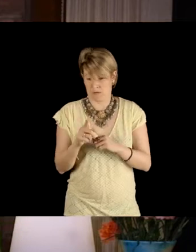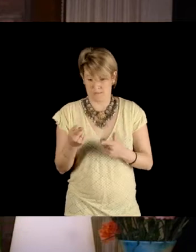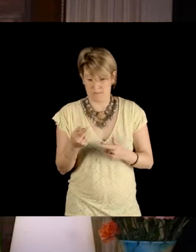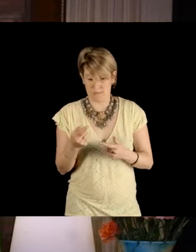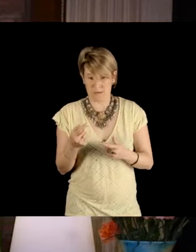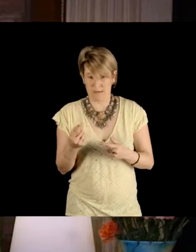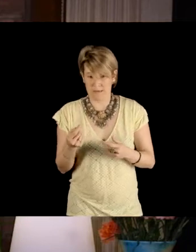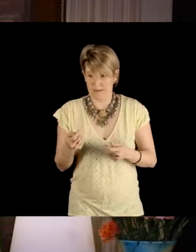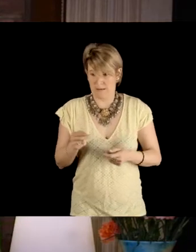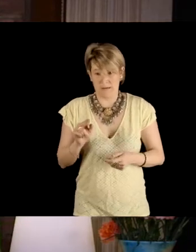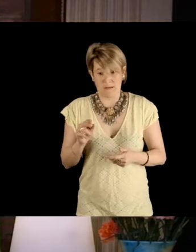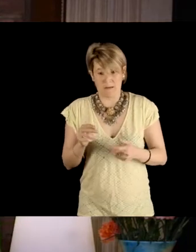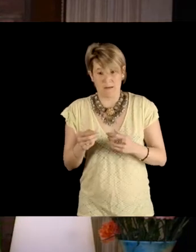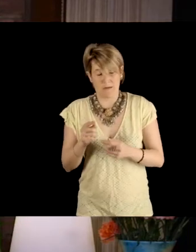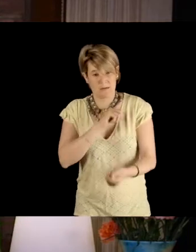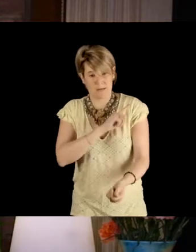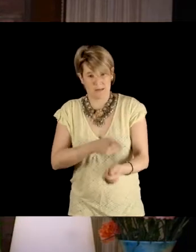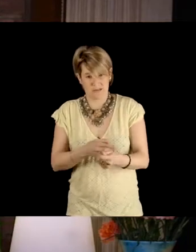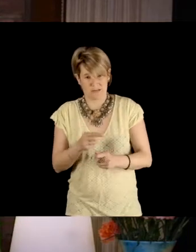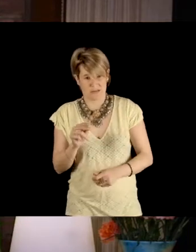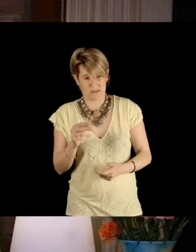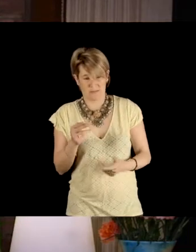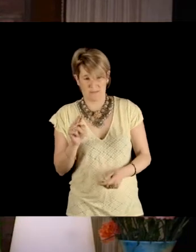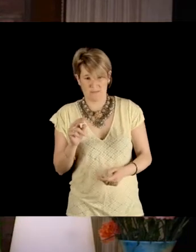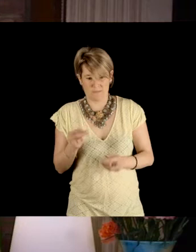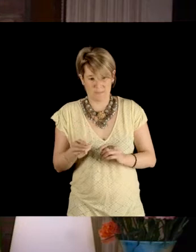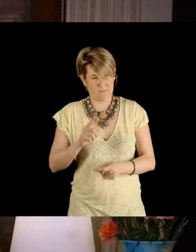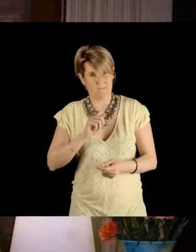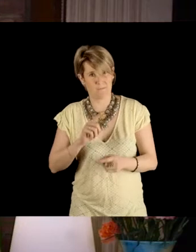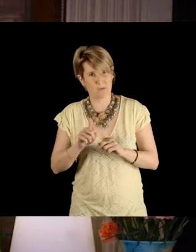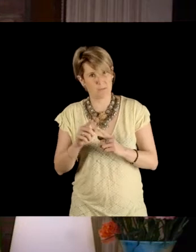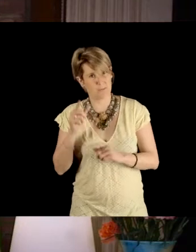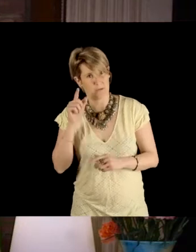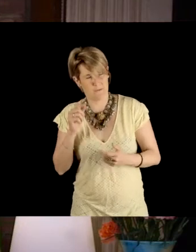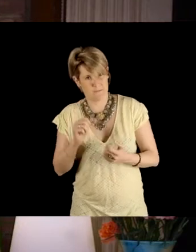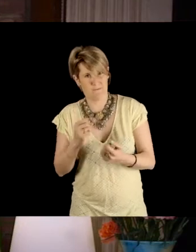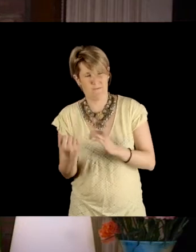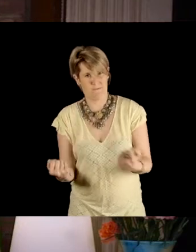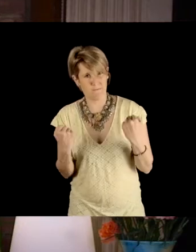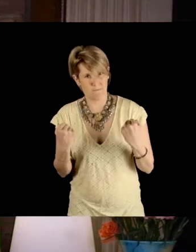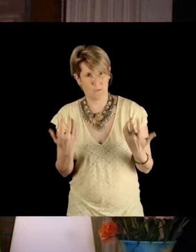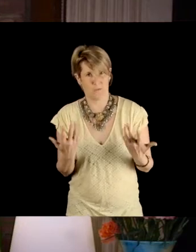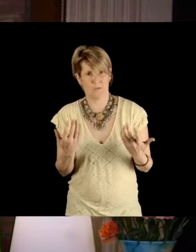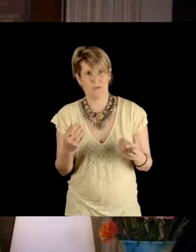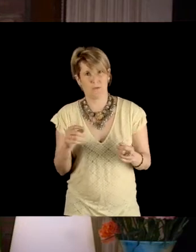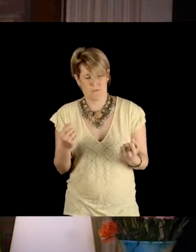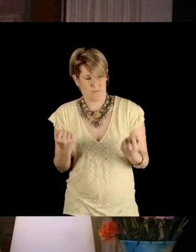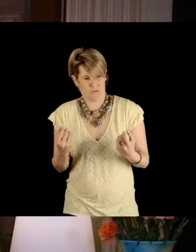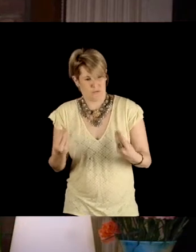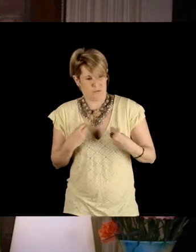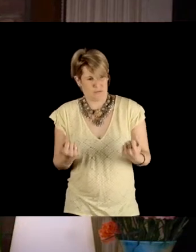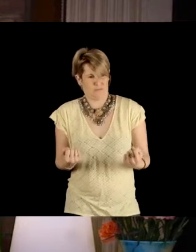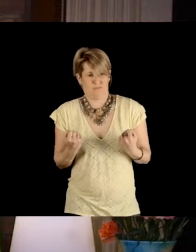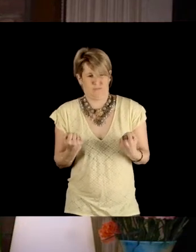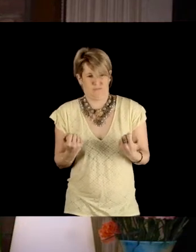sleep. And over time, through repetition and through fashioning a routine,